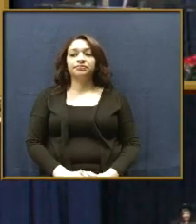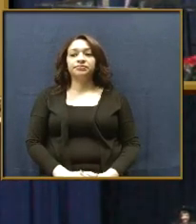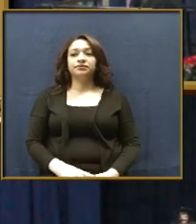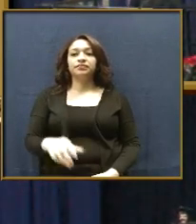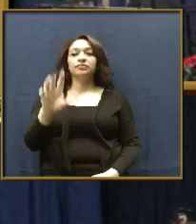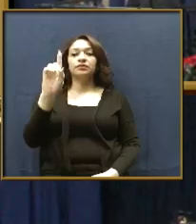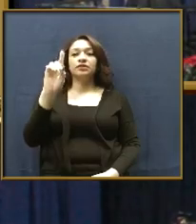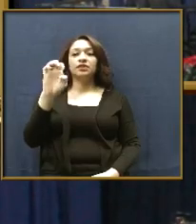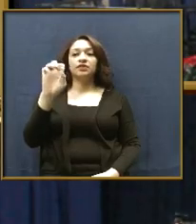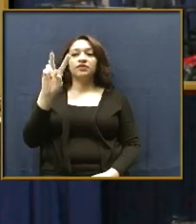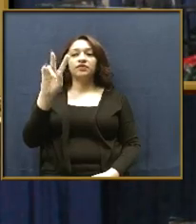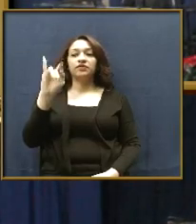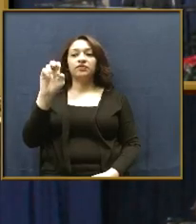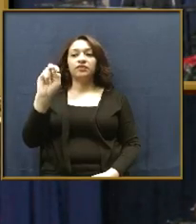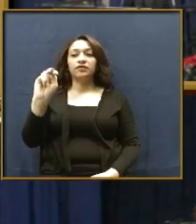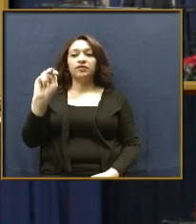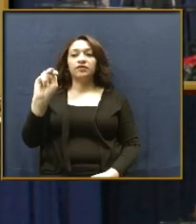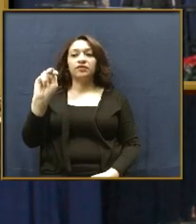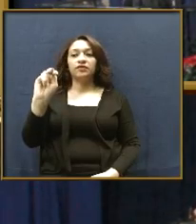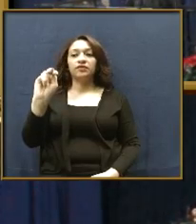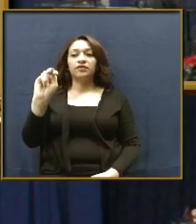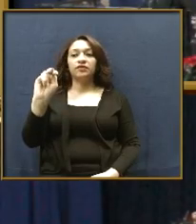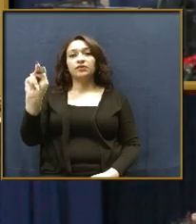Devin Van.